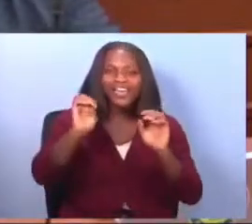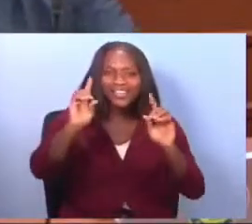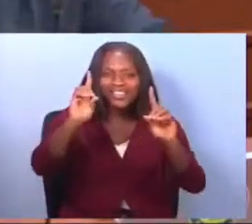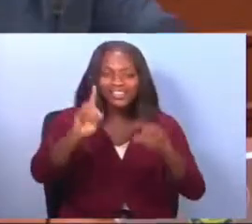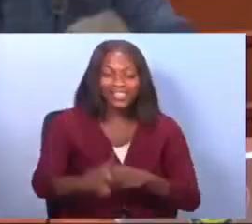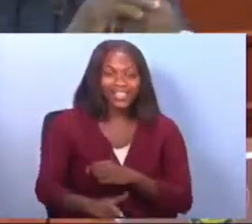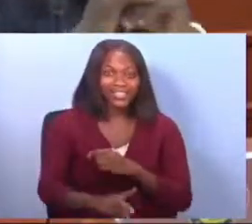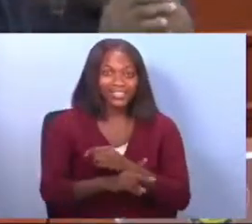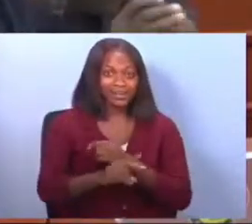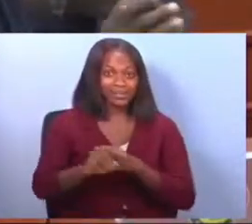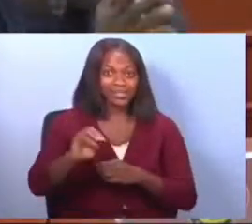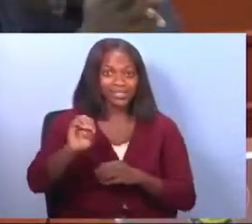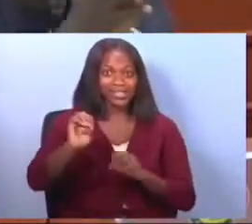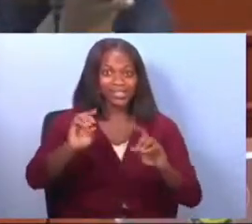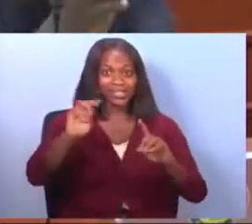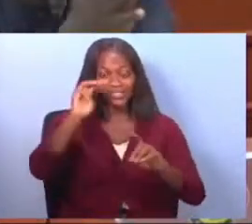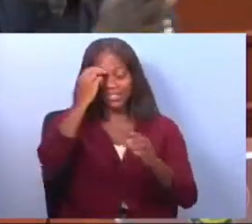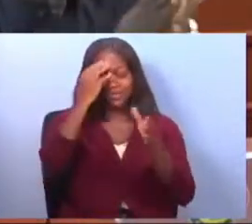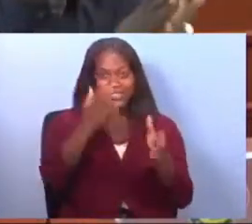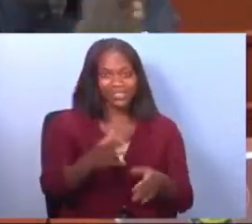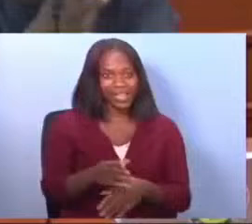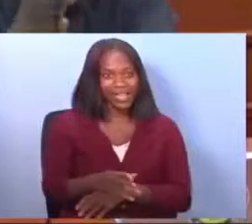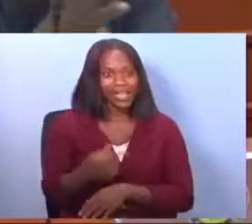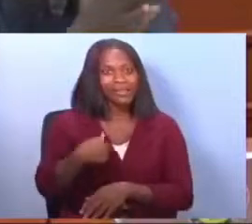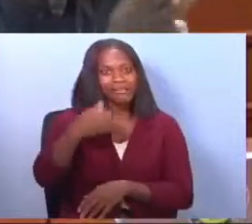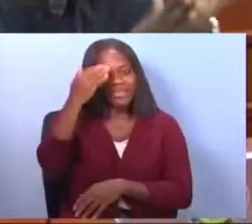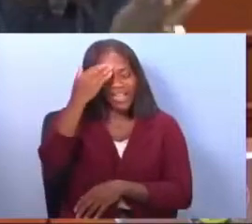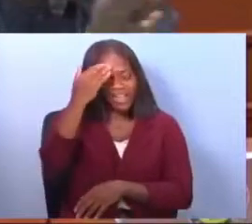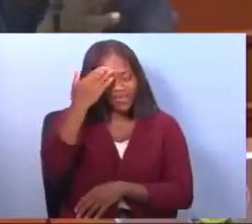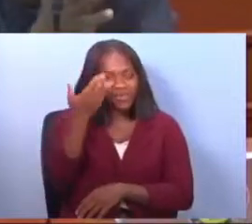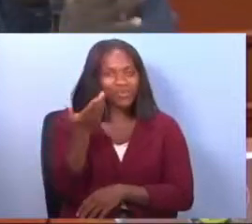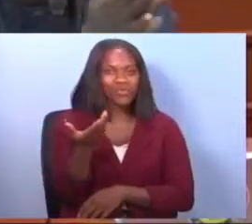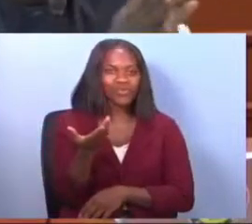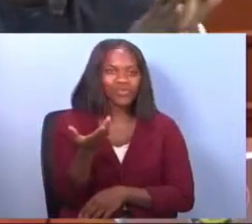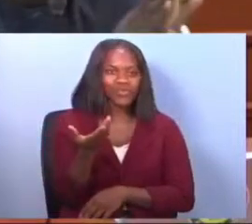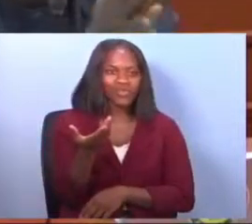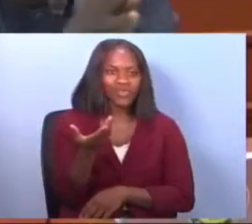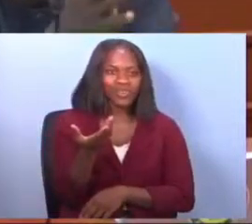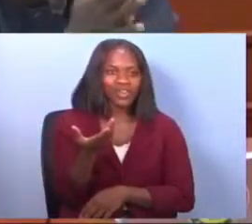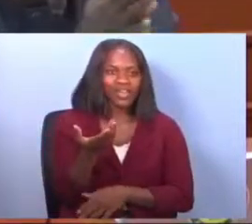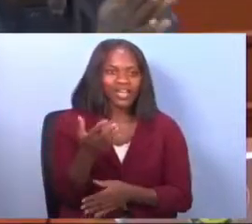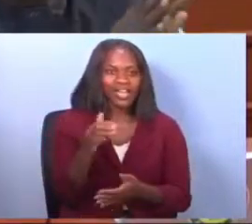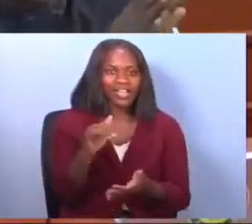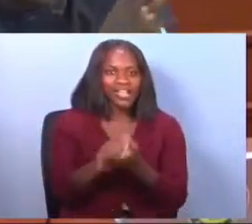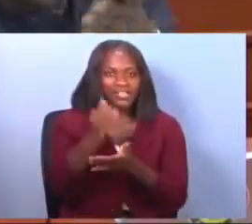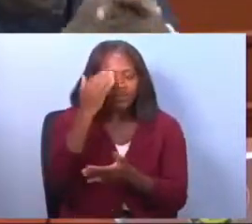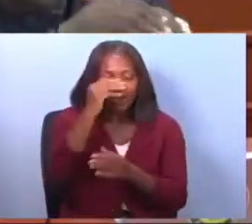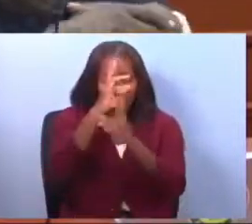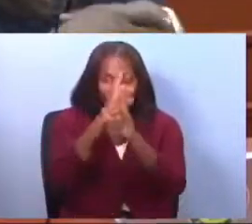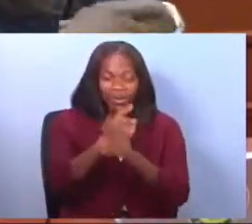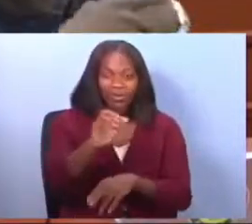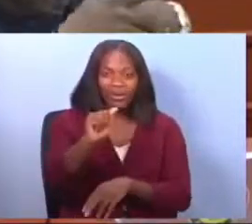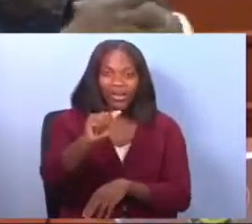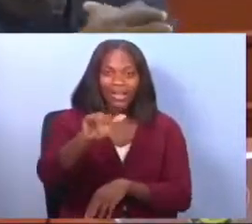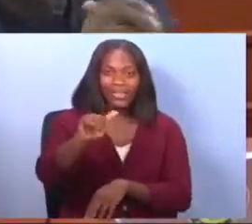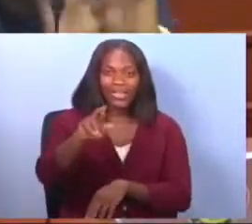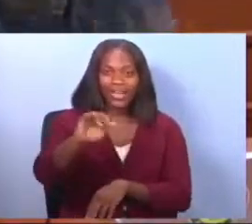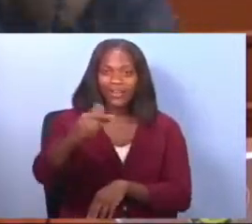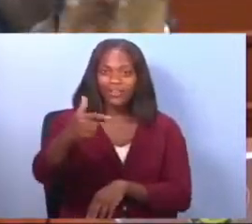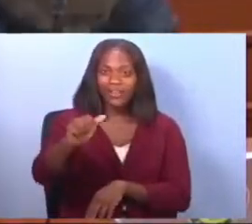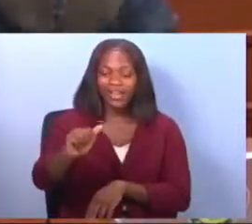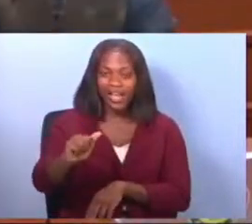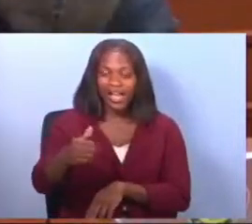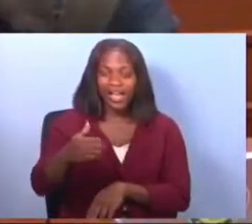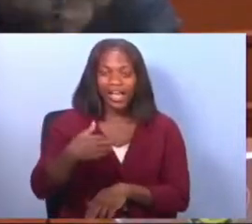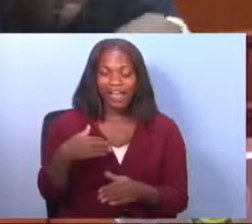minister. Mr. Speaker, we know. That's why I know Honorable Ayariga is going to assume the black chair. And his deputy